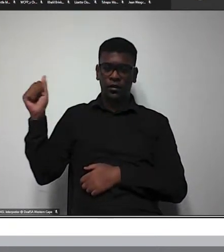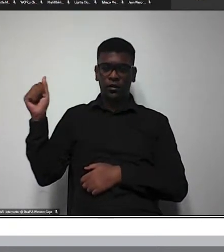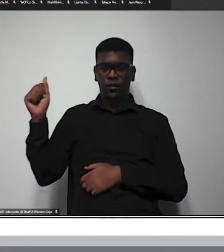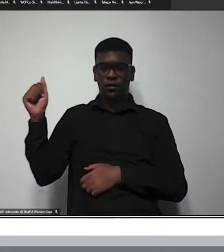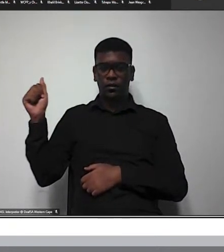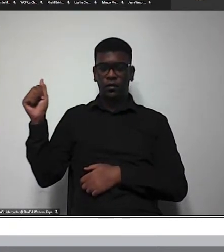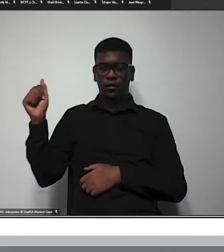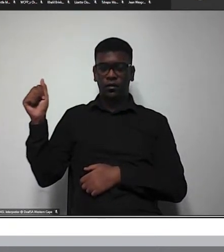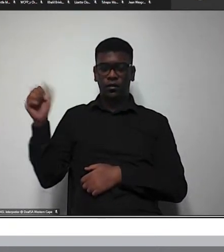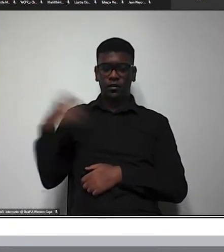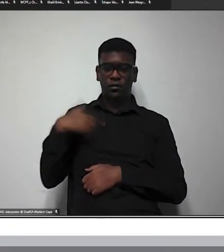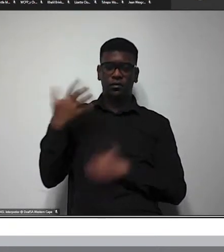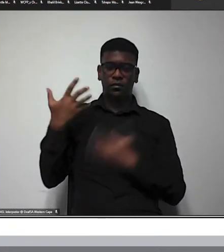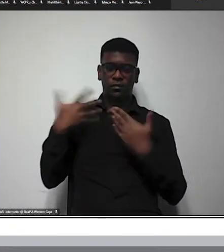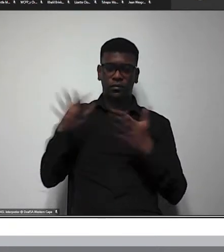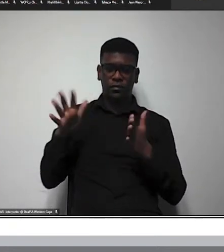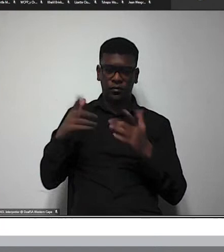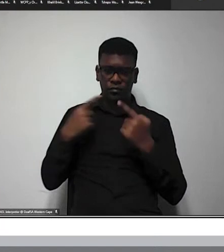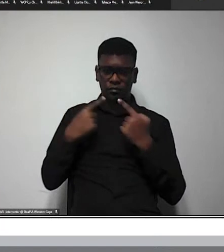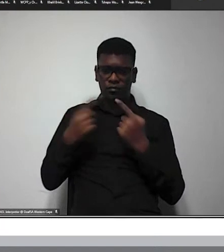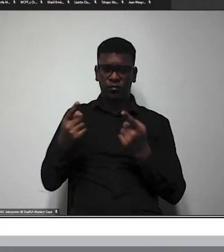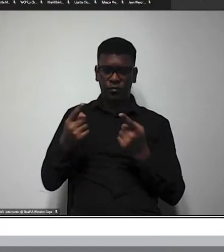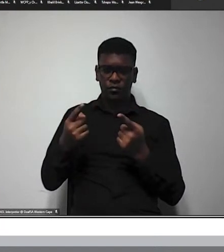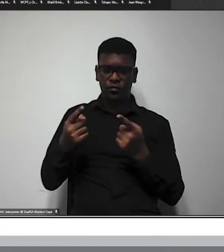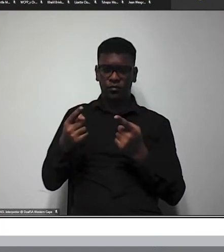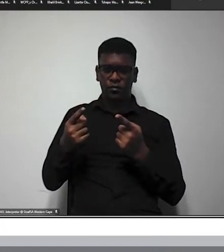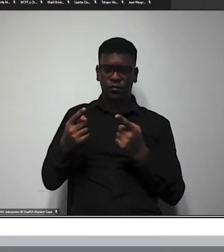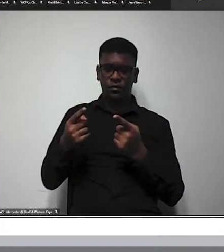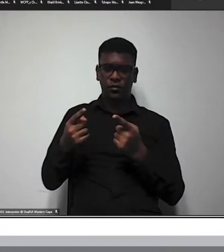I made a statement to say